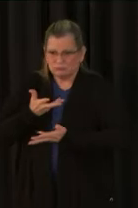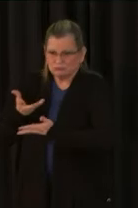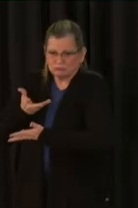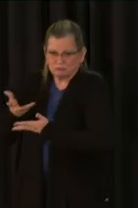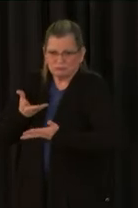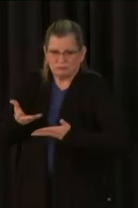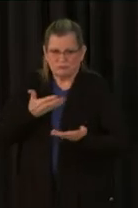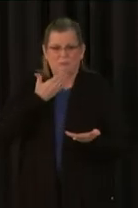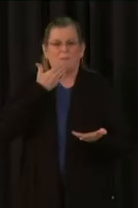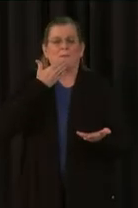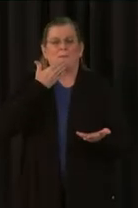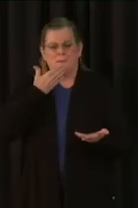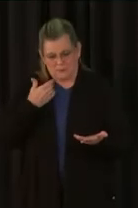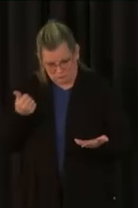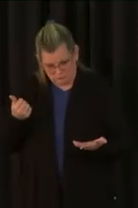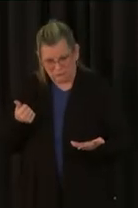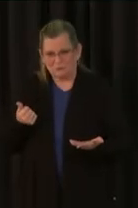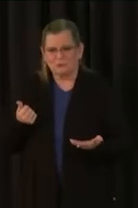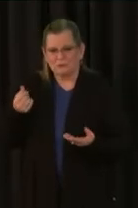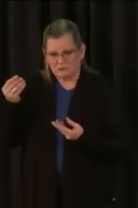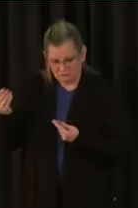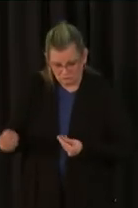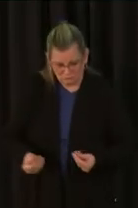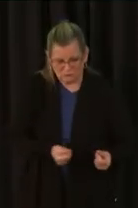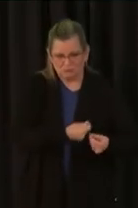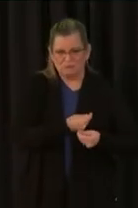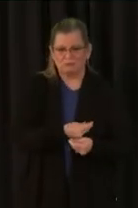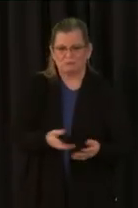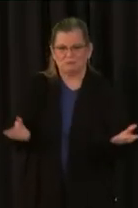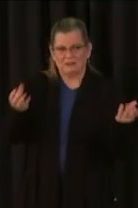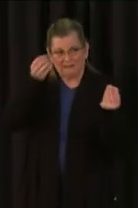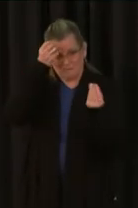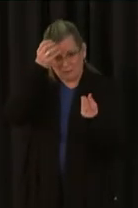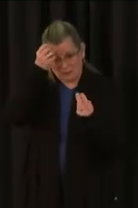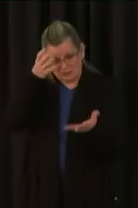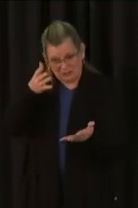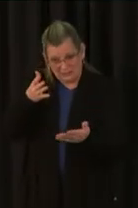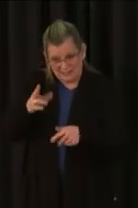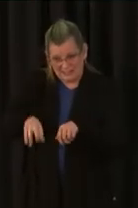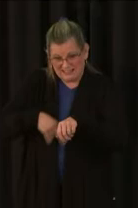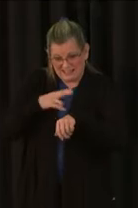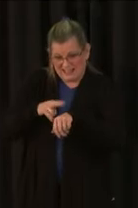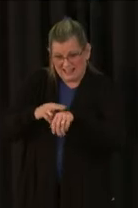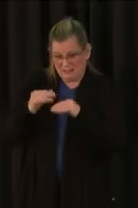our local colleagues. At the national level, we're also working with the Live